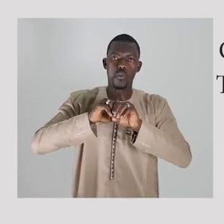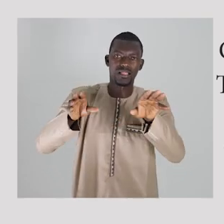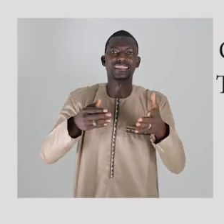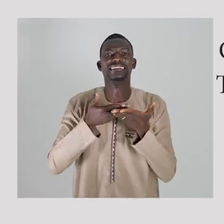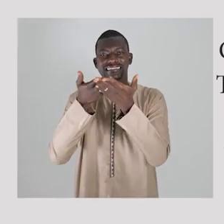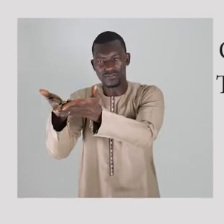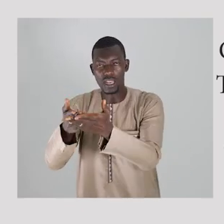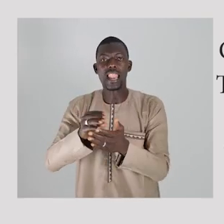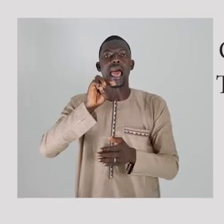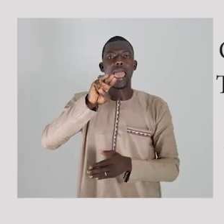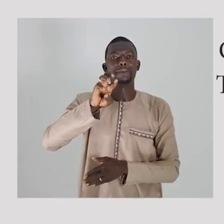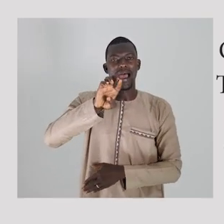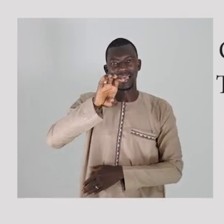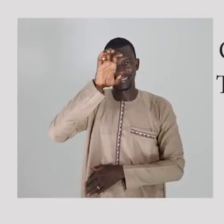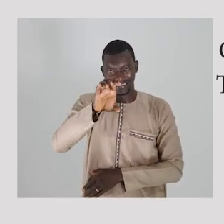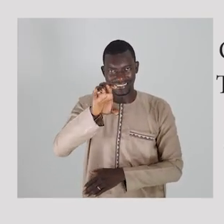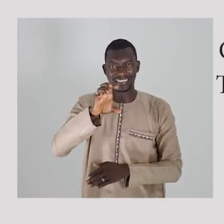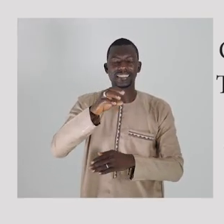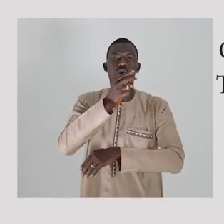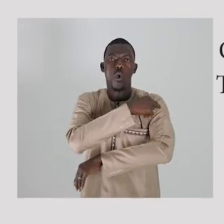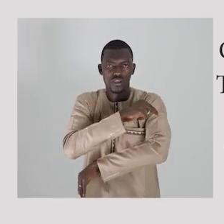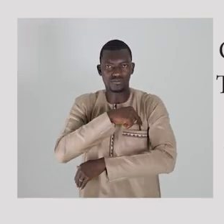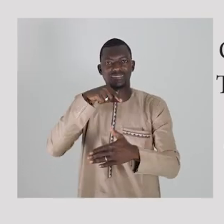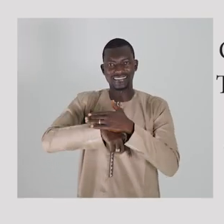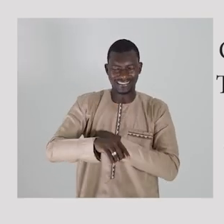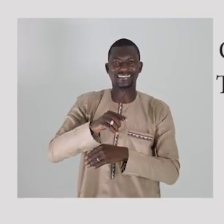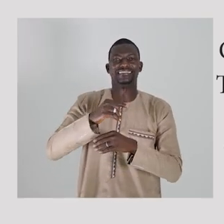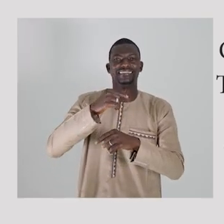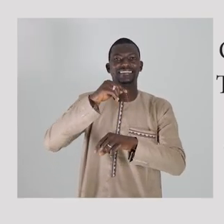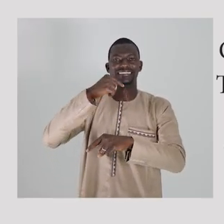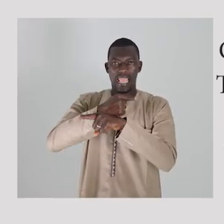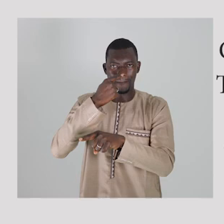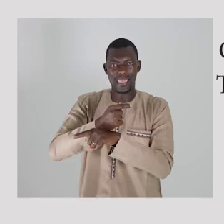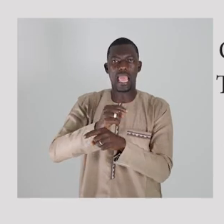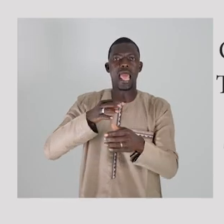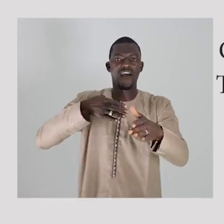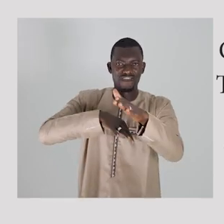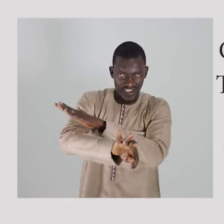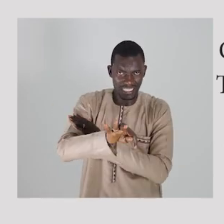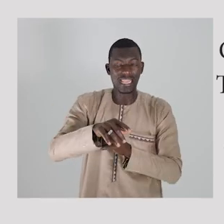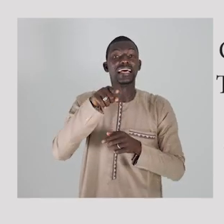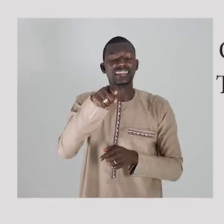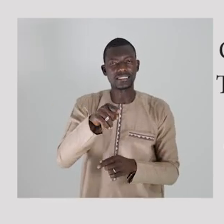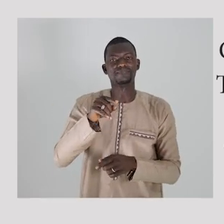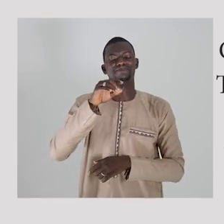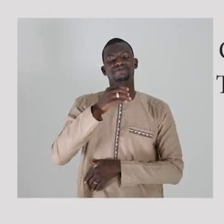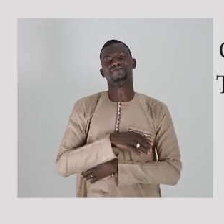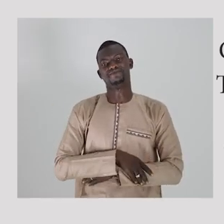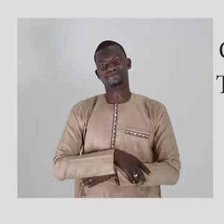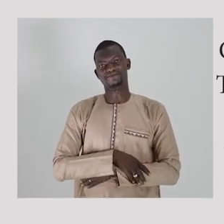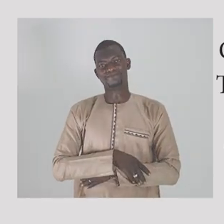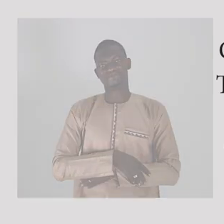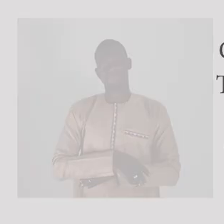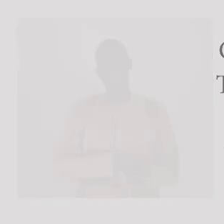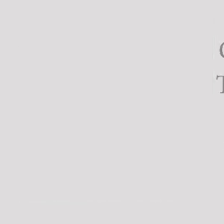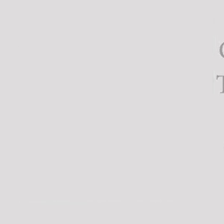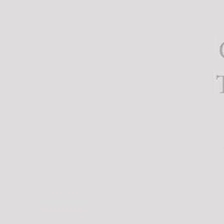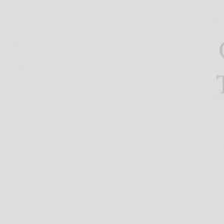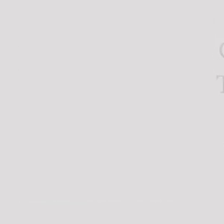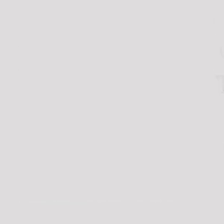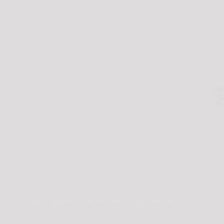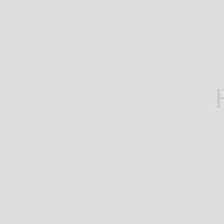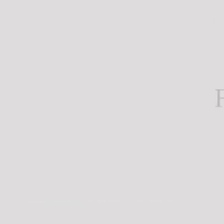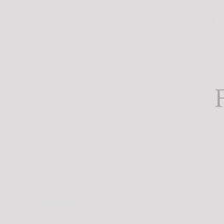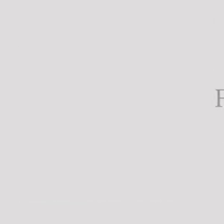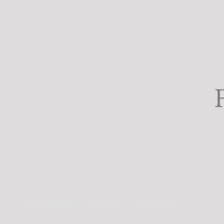Hygiene and Tropical Medicine di MRC ñom rek ño nek di gestu walu jangoro corona fi ci bir rewmi ñuñ sé xol ligéegi nak moy Ministry of Health kon ñu ngey